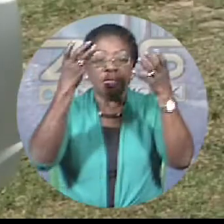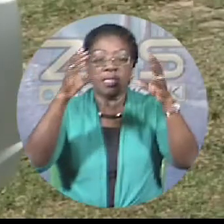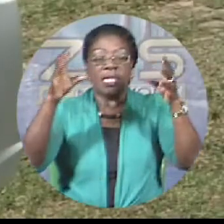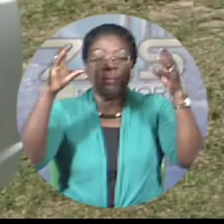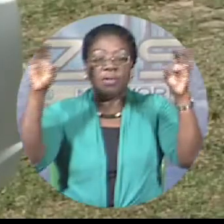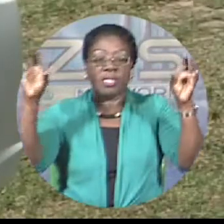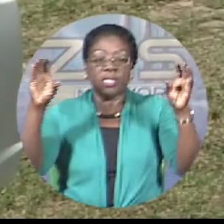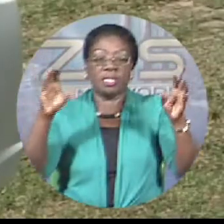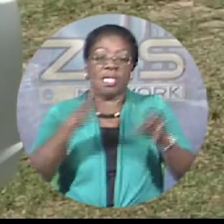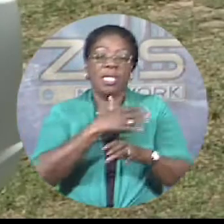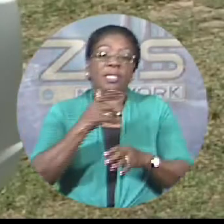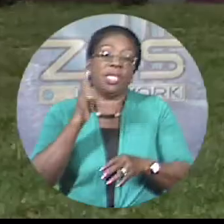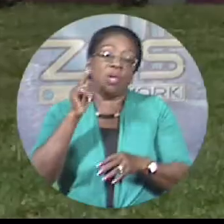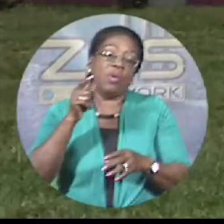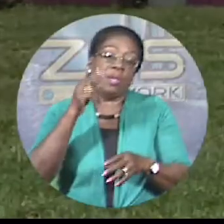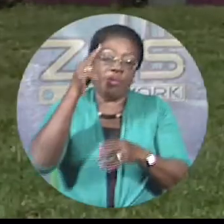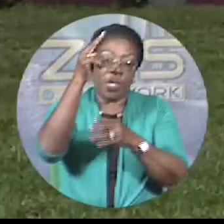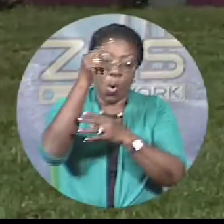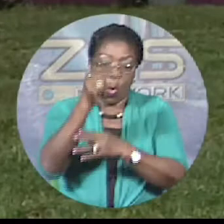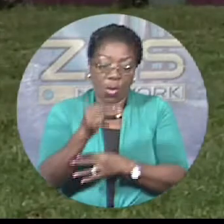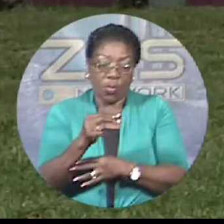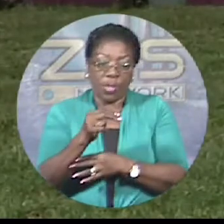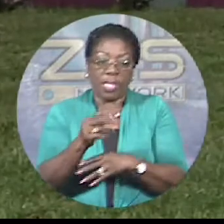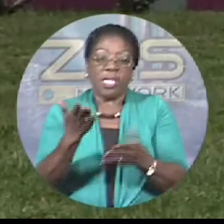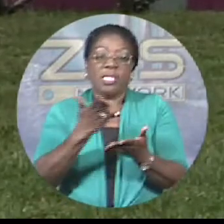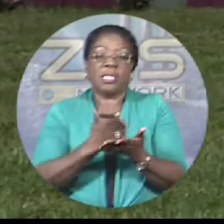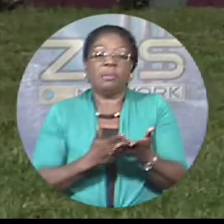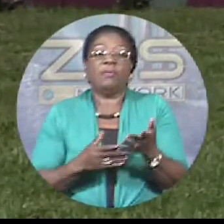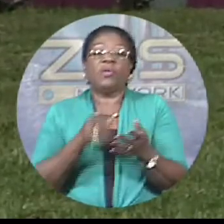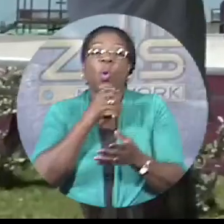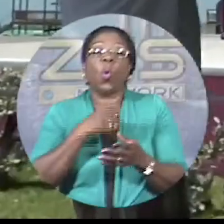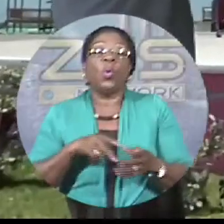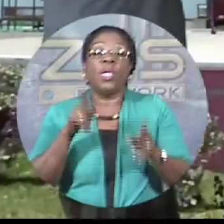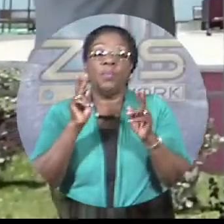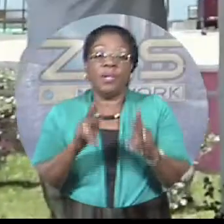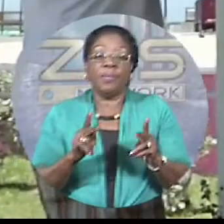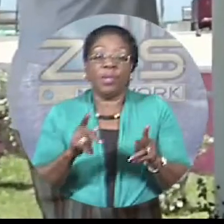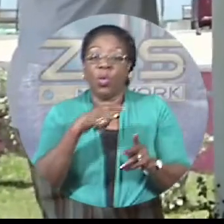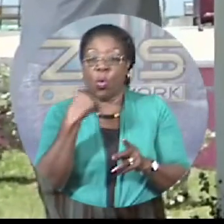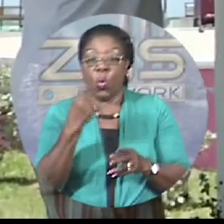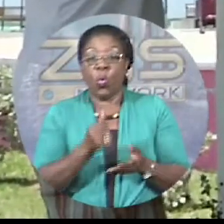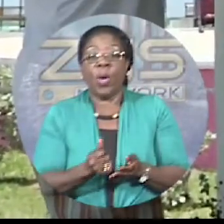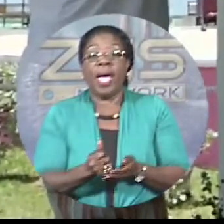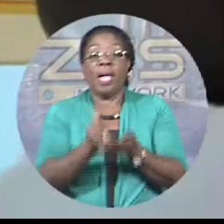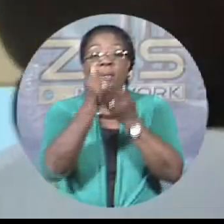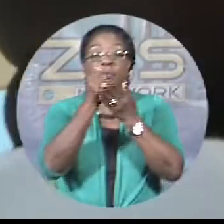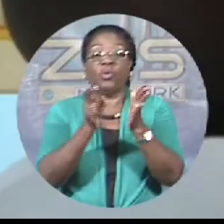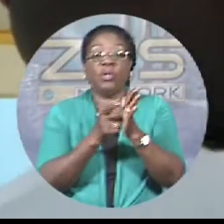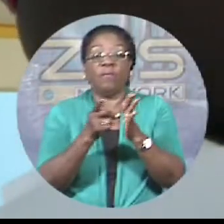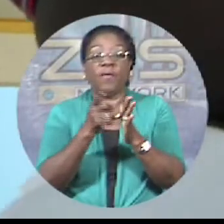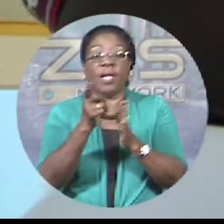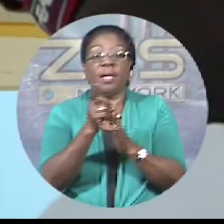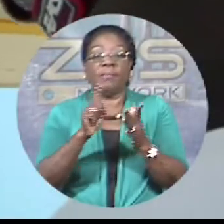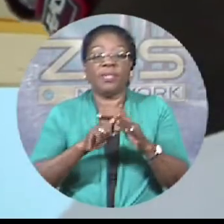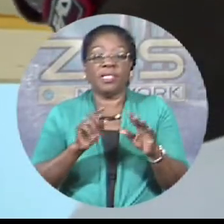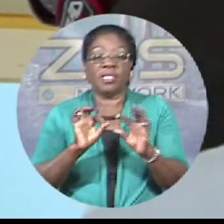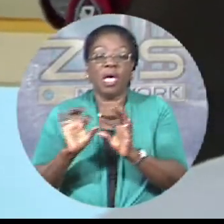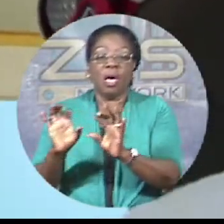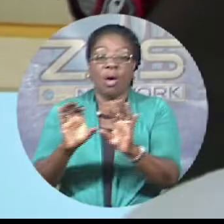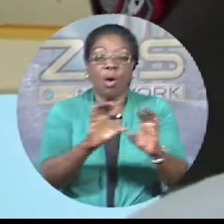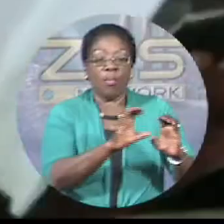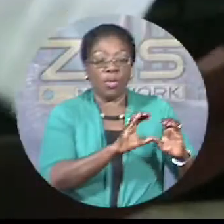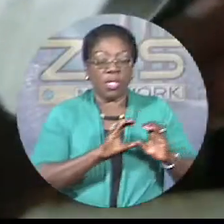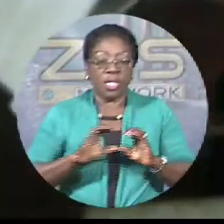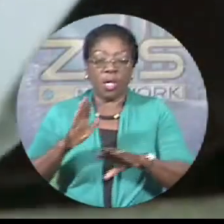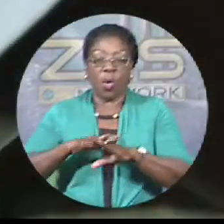will be honoring some of the patriarchs, those who are the backbones of this community, and that's very important for them here on